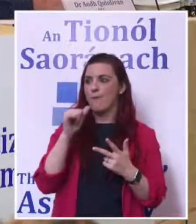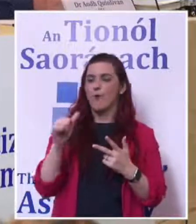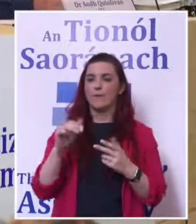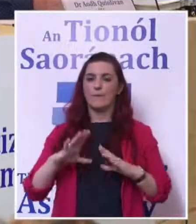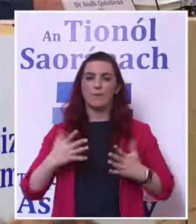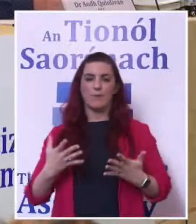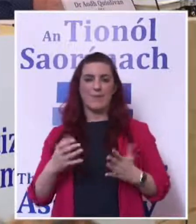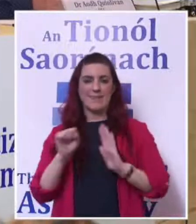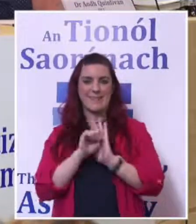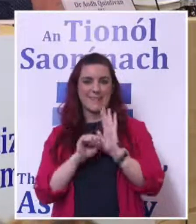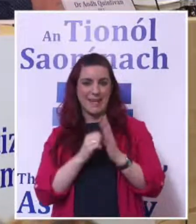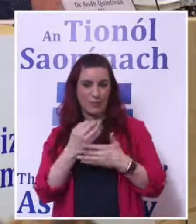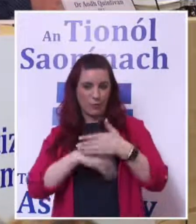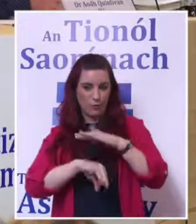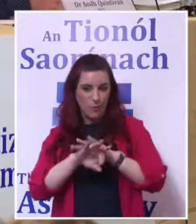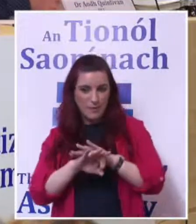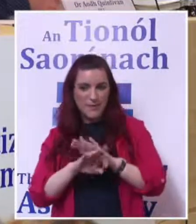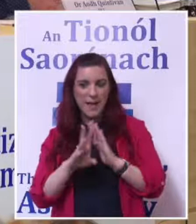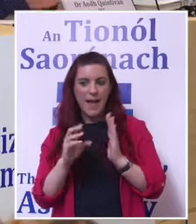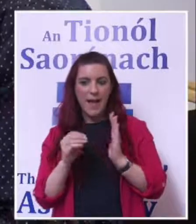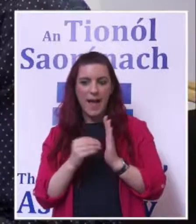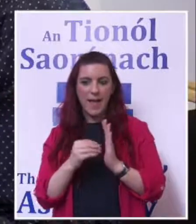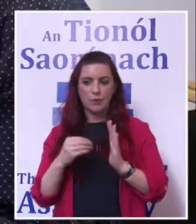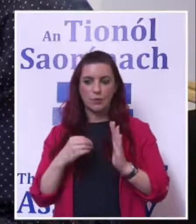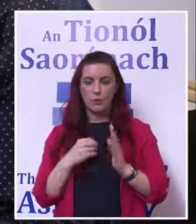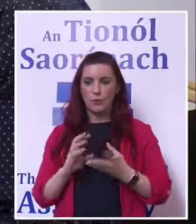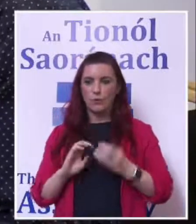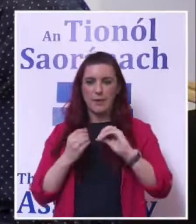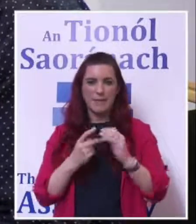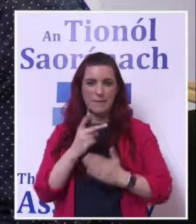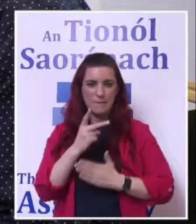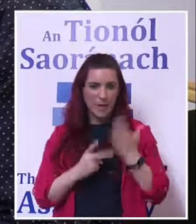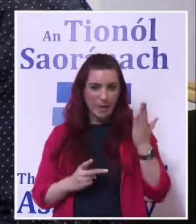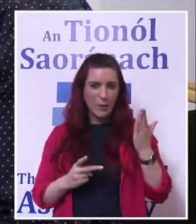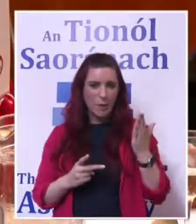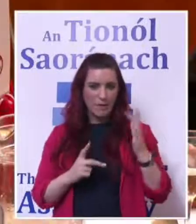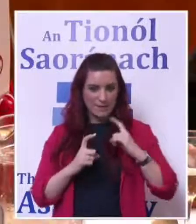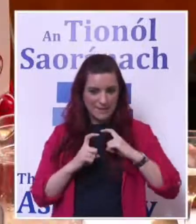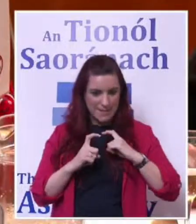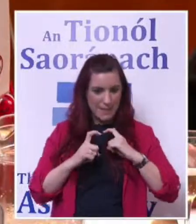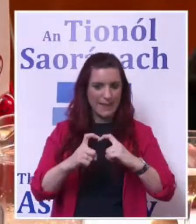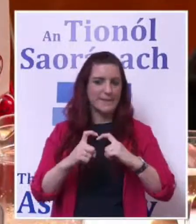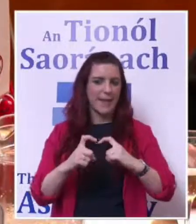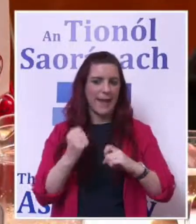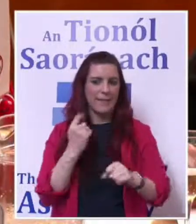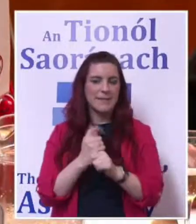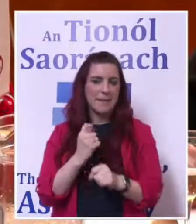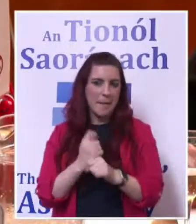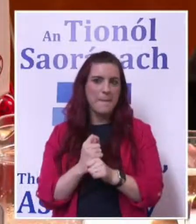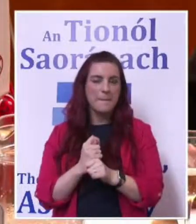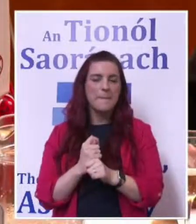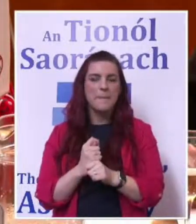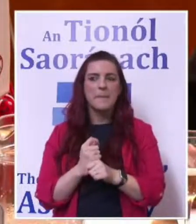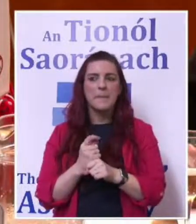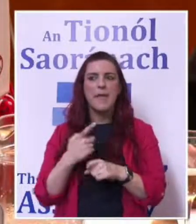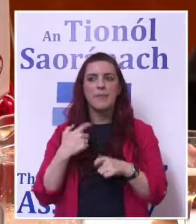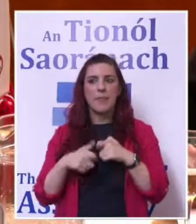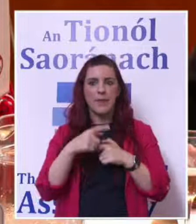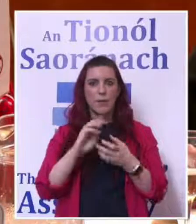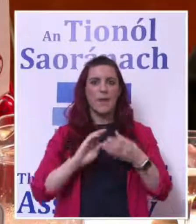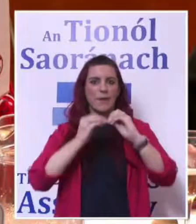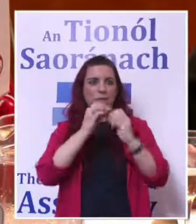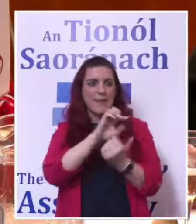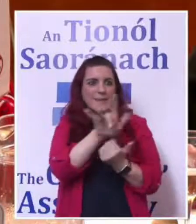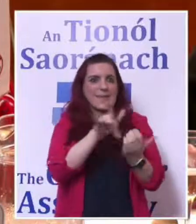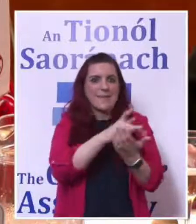perhaps understandably, put a value on stability as they saw it, and that for them that meant centralisation.